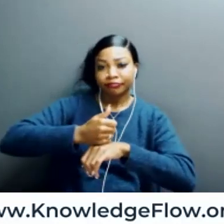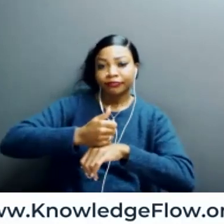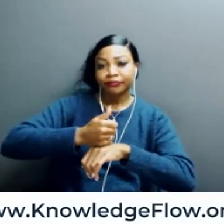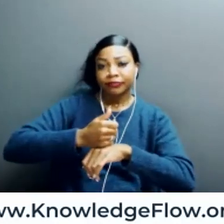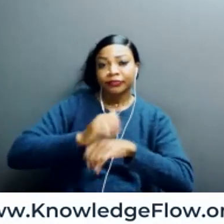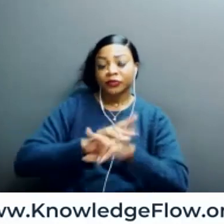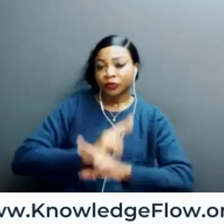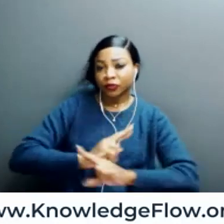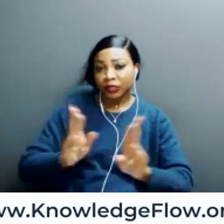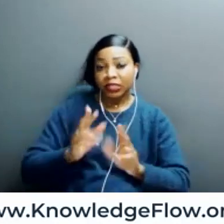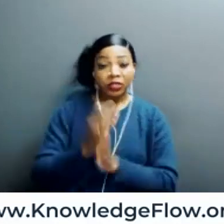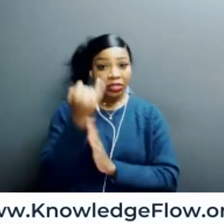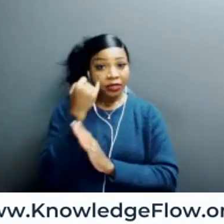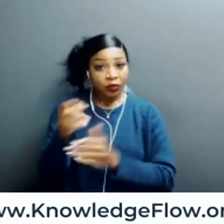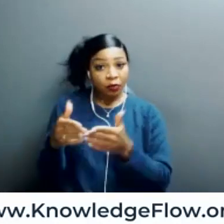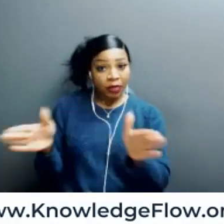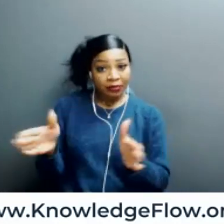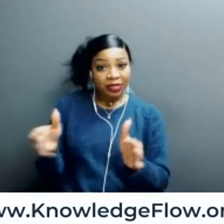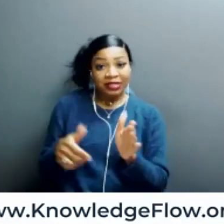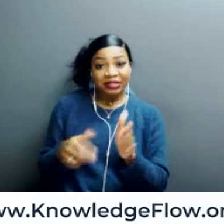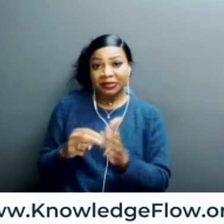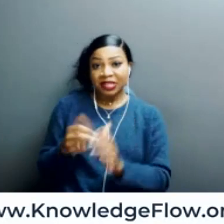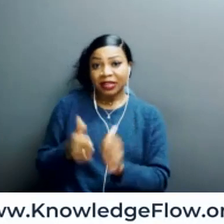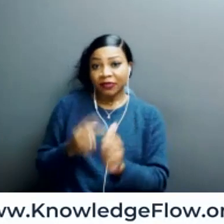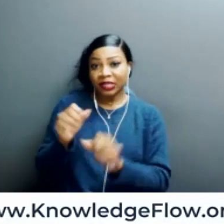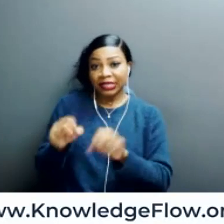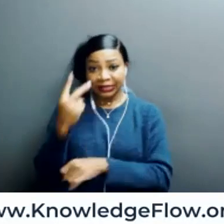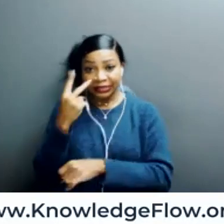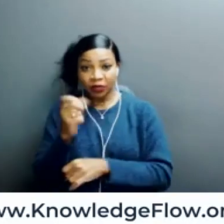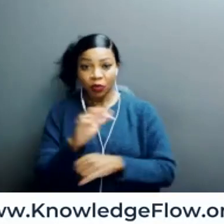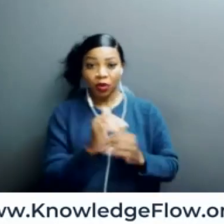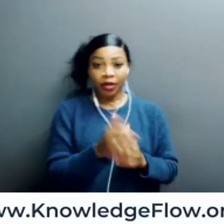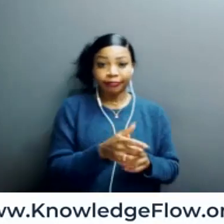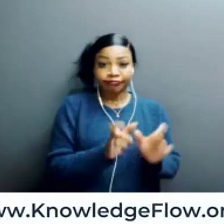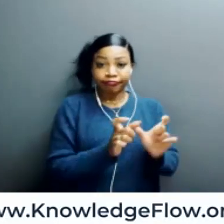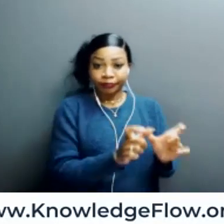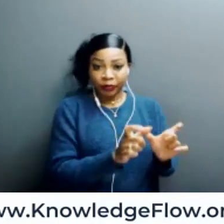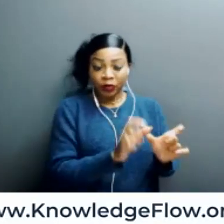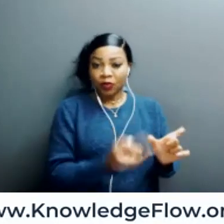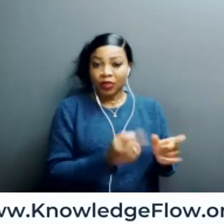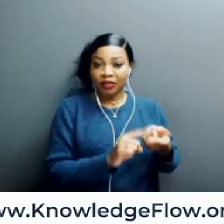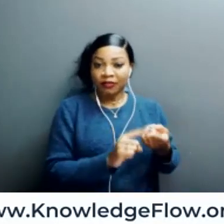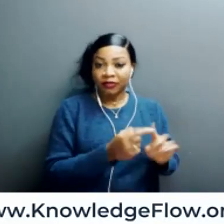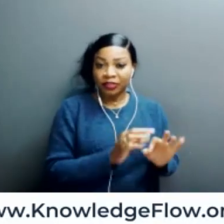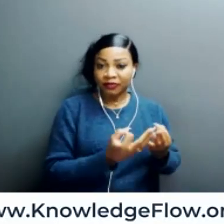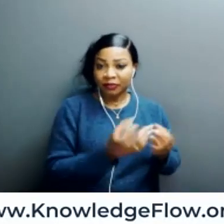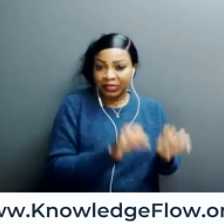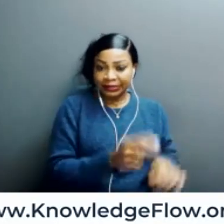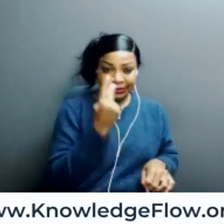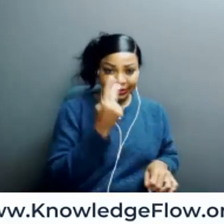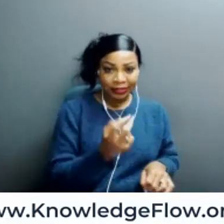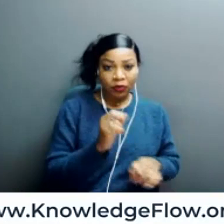everyone can see that or you could limit it to you know just your friends or just certain people that can see your content